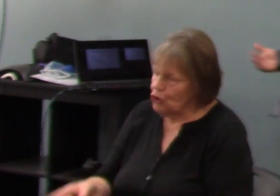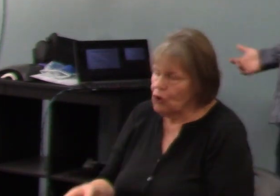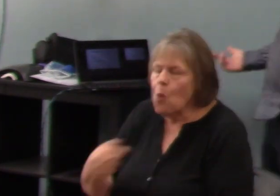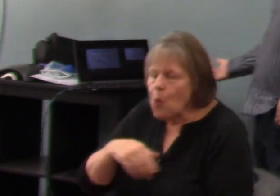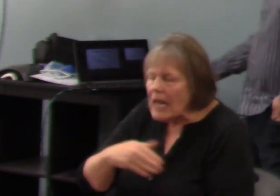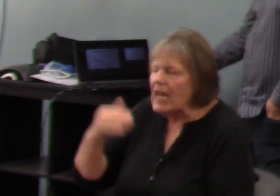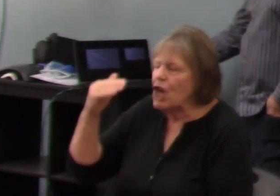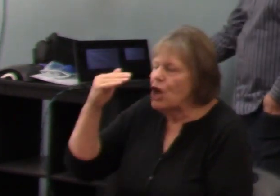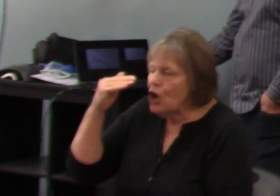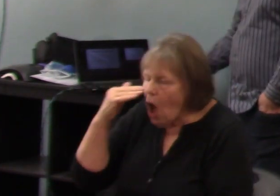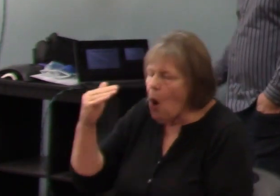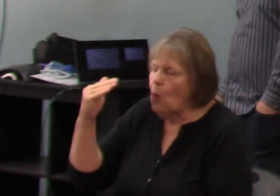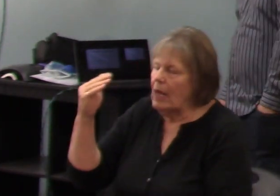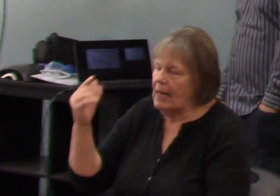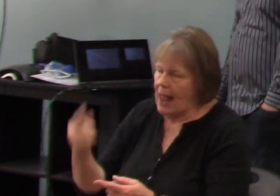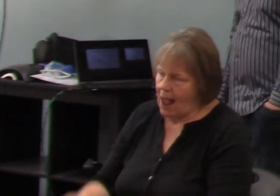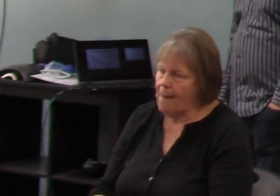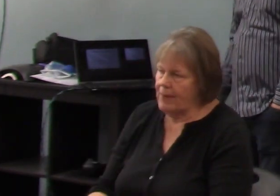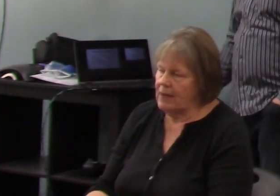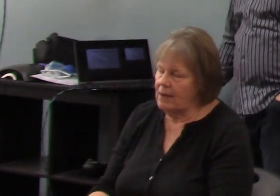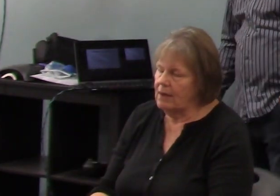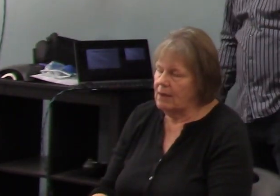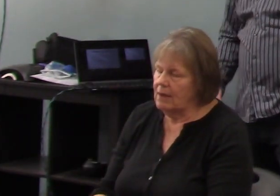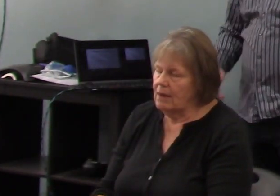which implies, of course, that